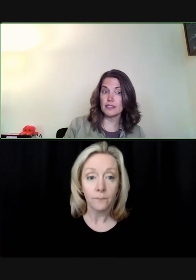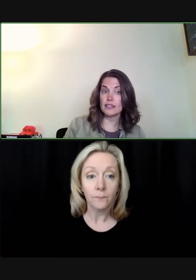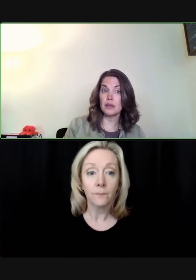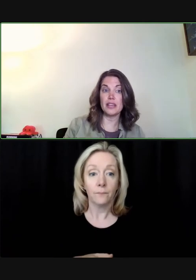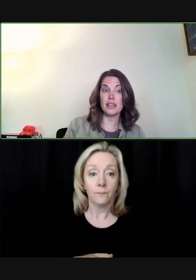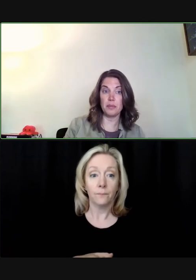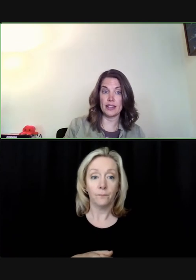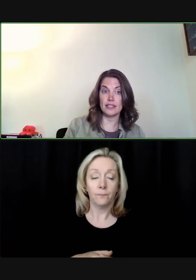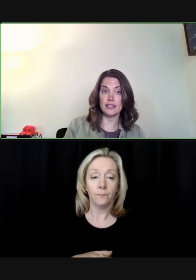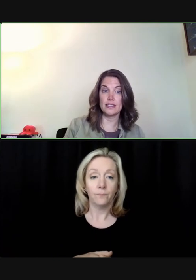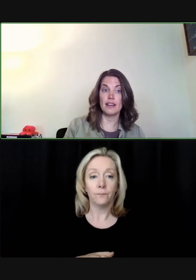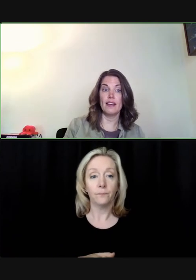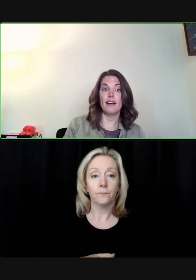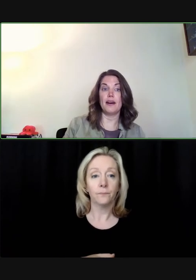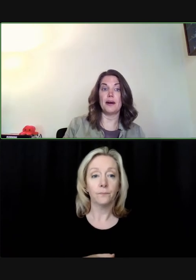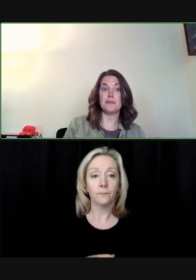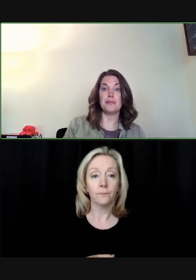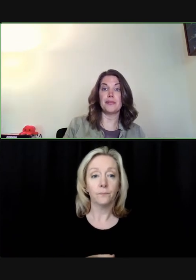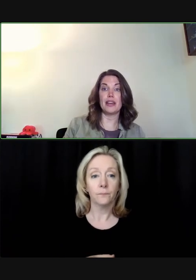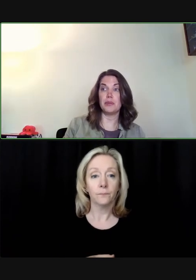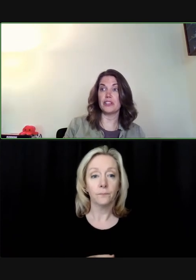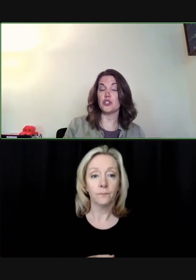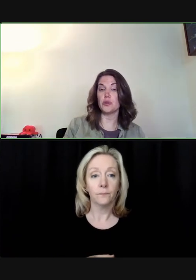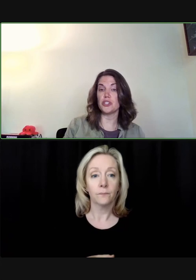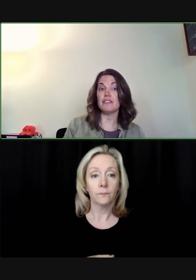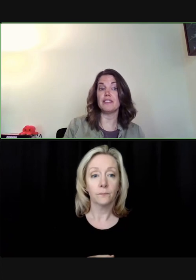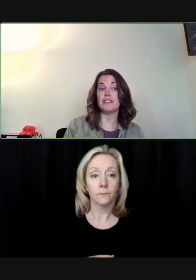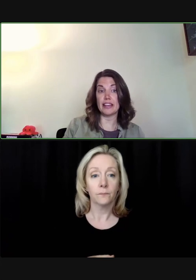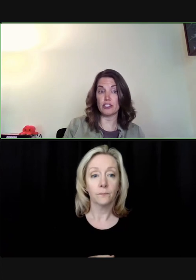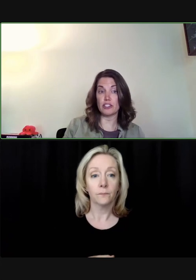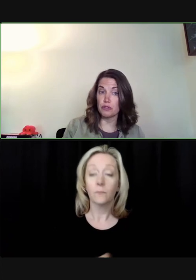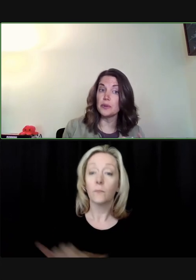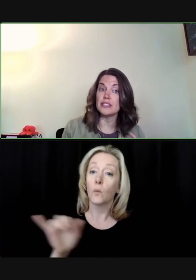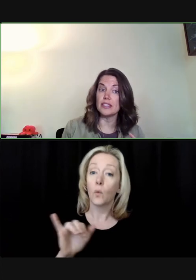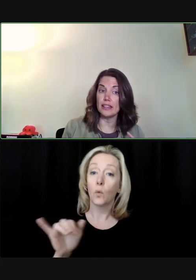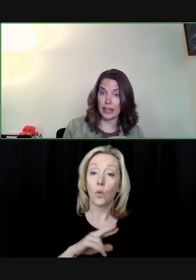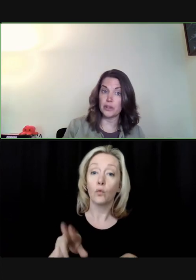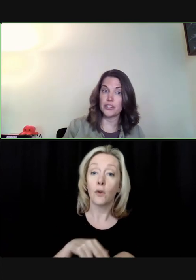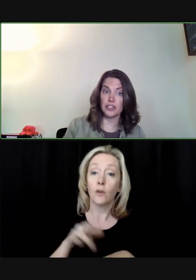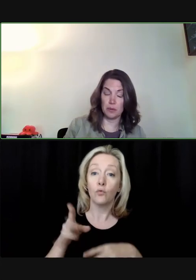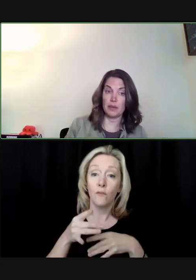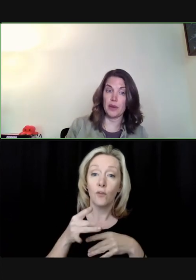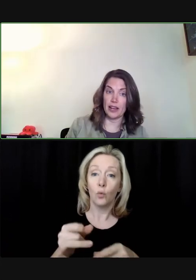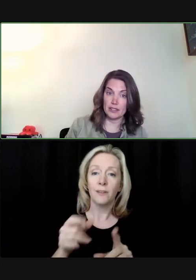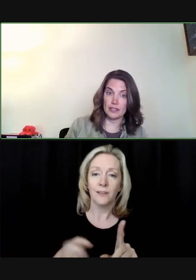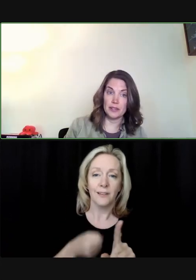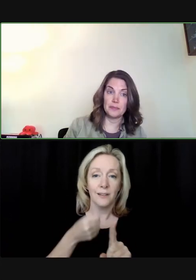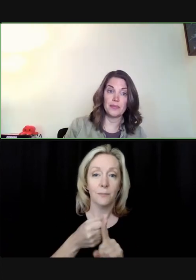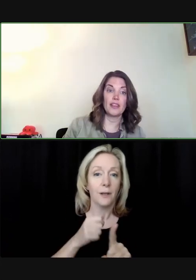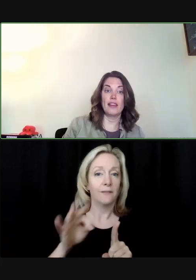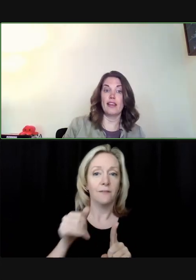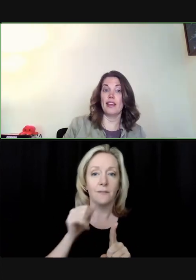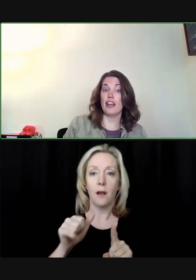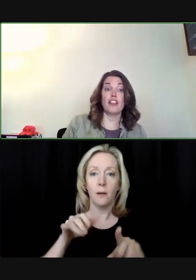same process can be impacted, and ability to achieve that natural fluency in language can be